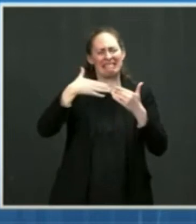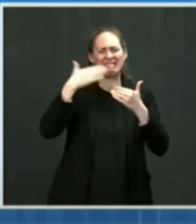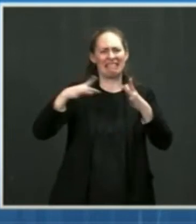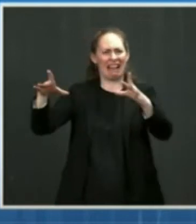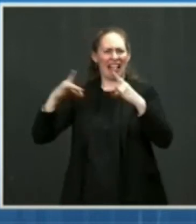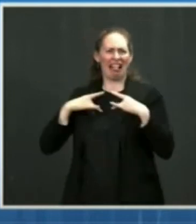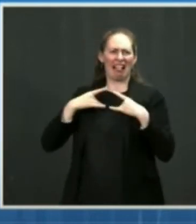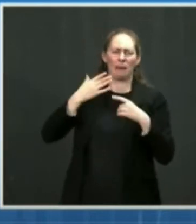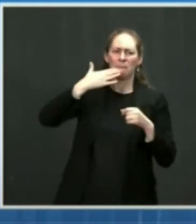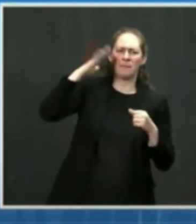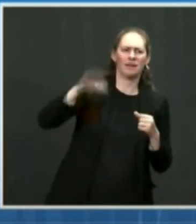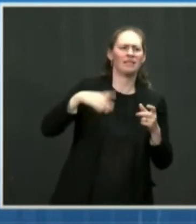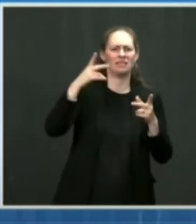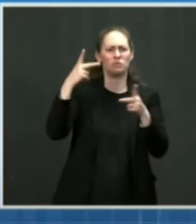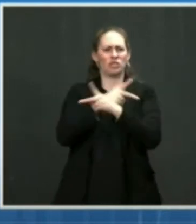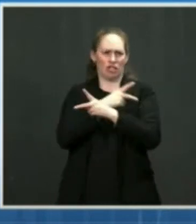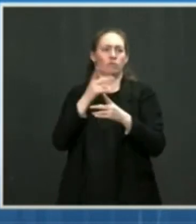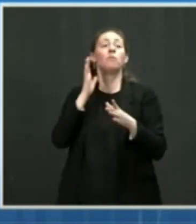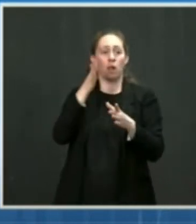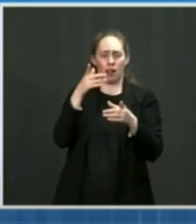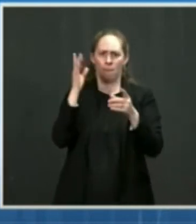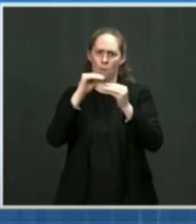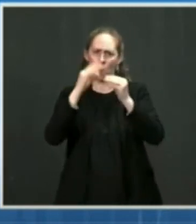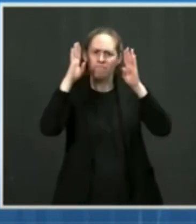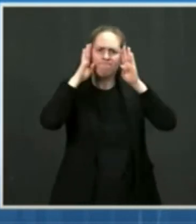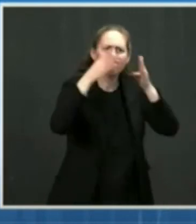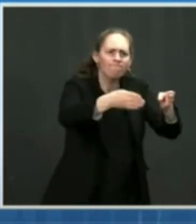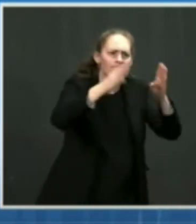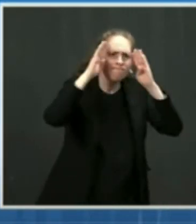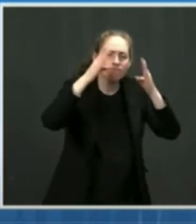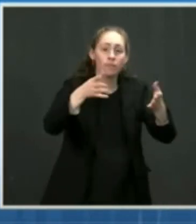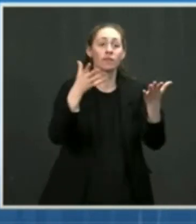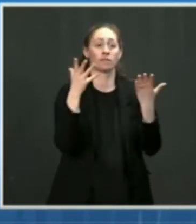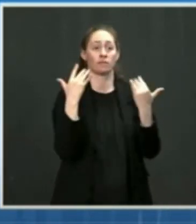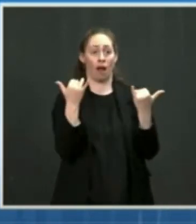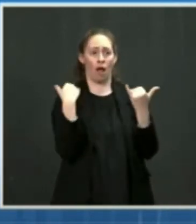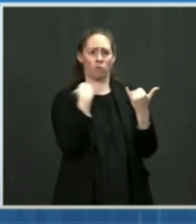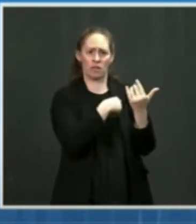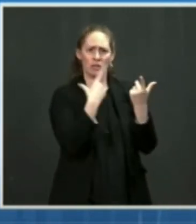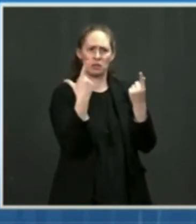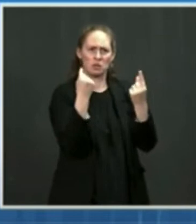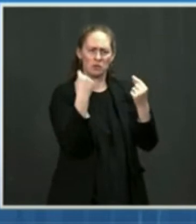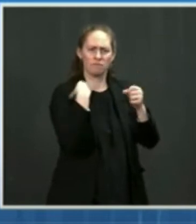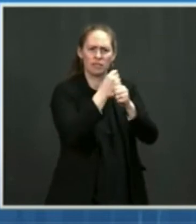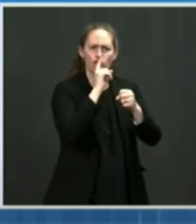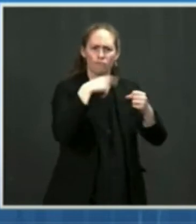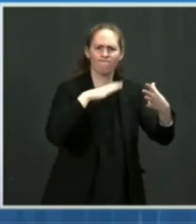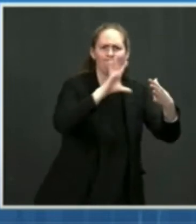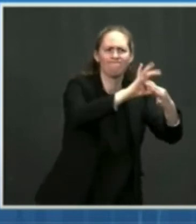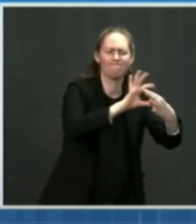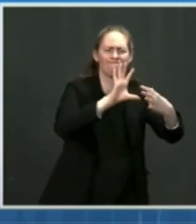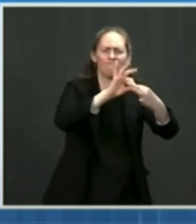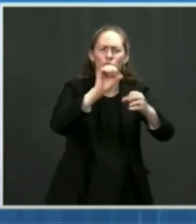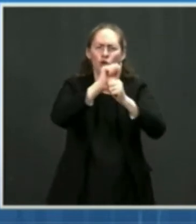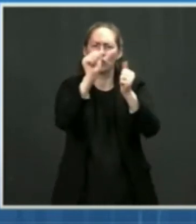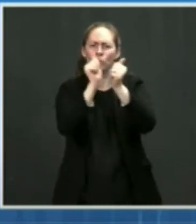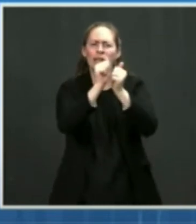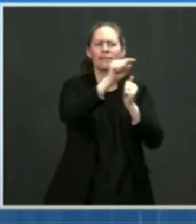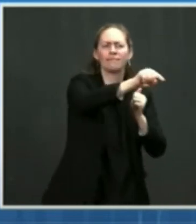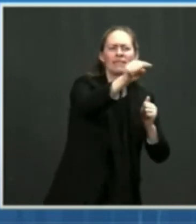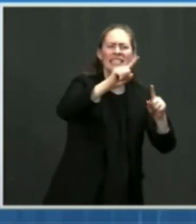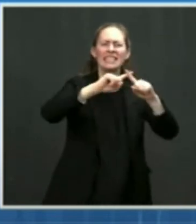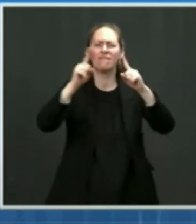efforts, ensuring that as we do, this work will build bridges with communities that allow for ongoing engagement to